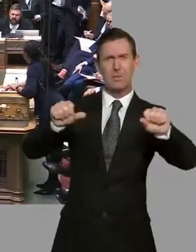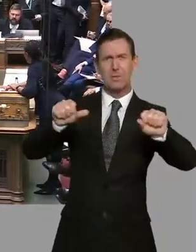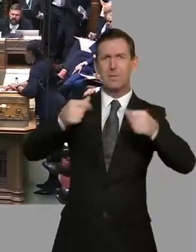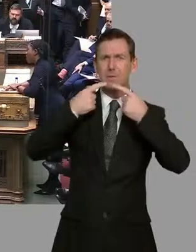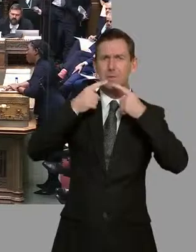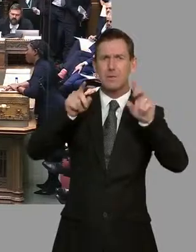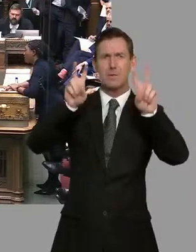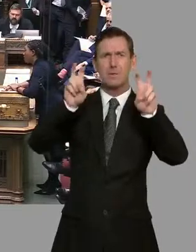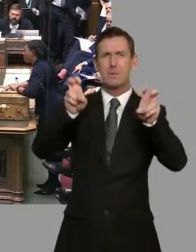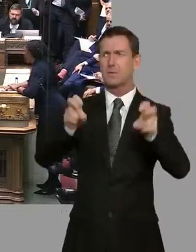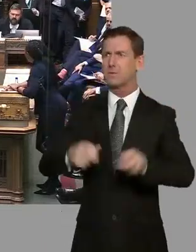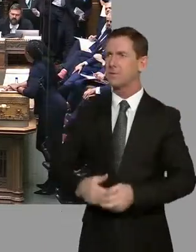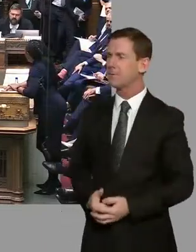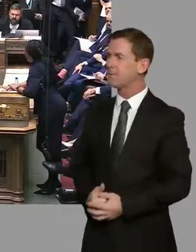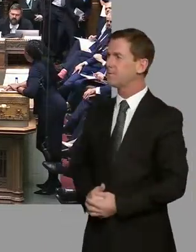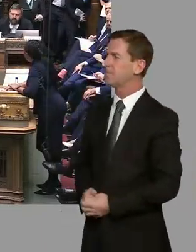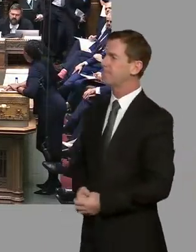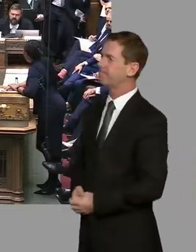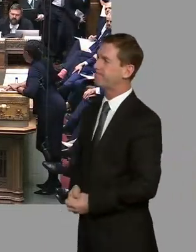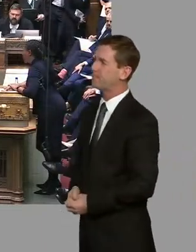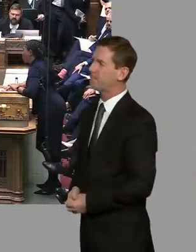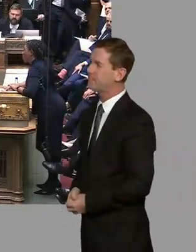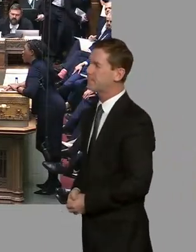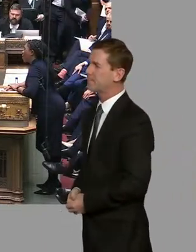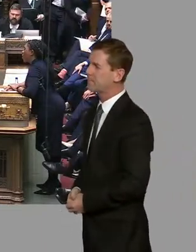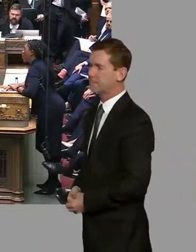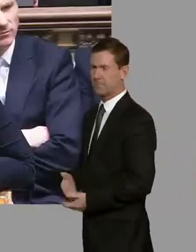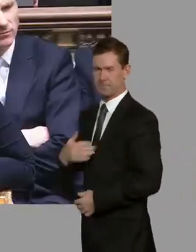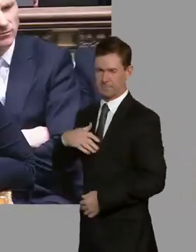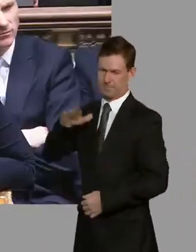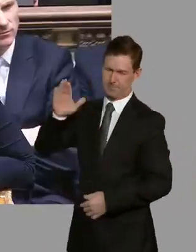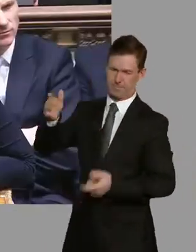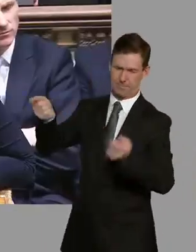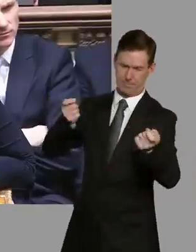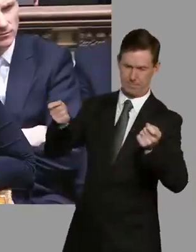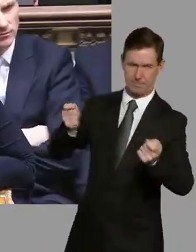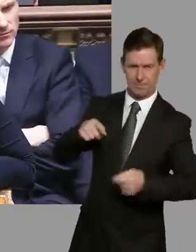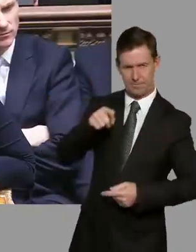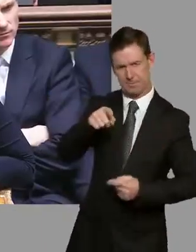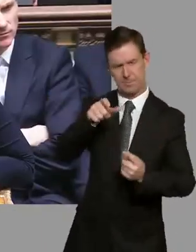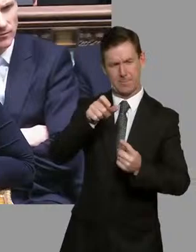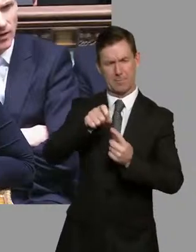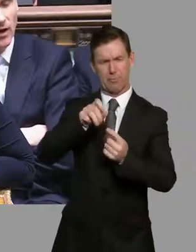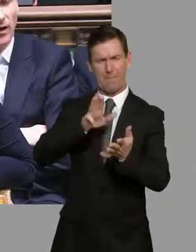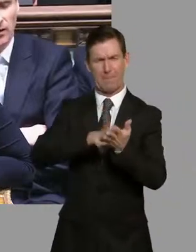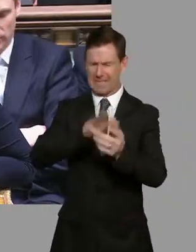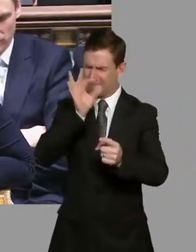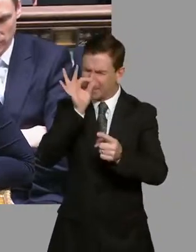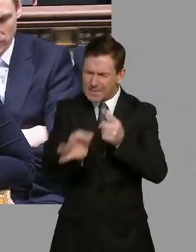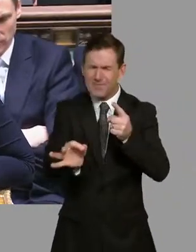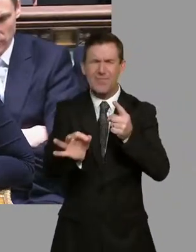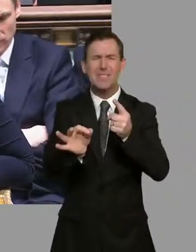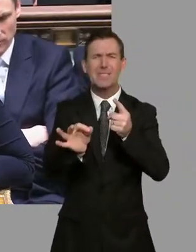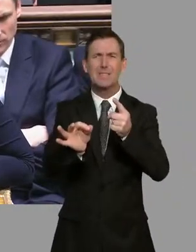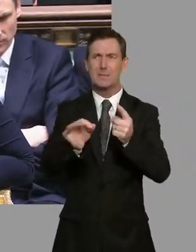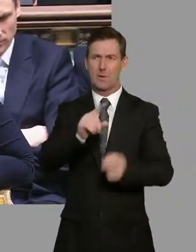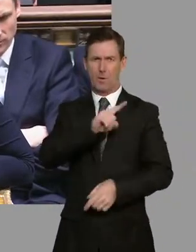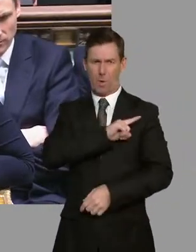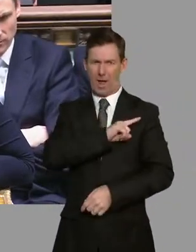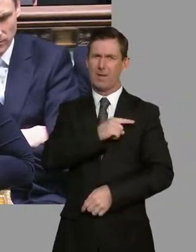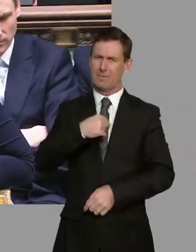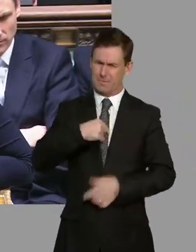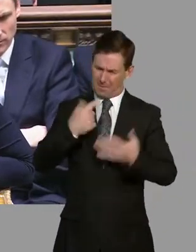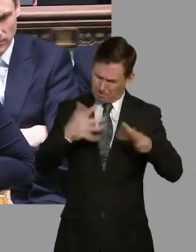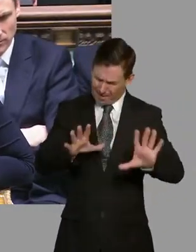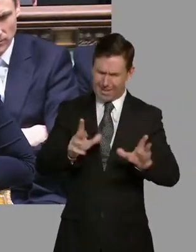Mr. Speaker, the Prime Minister is being very specific because I have raised this issue. I've raised it in speeches. I've raised